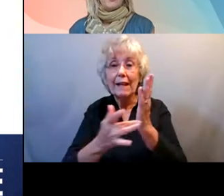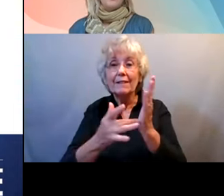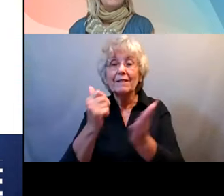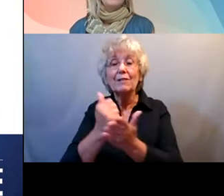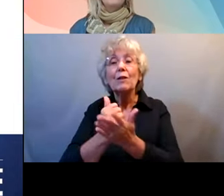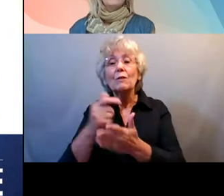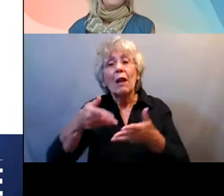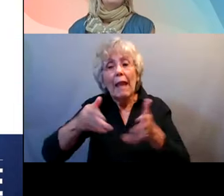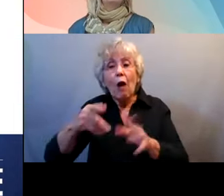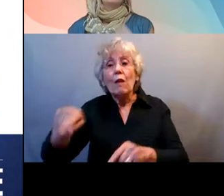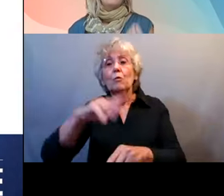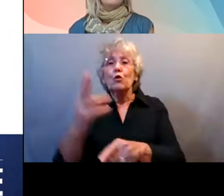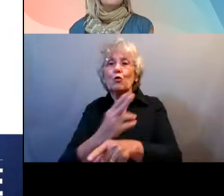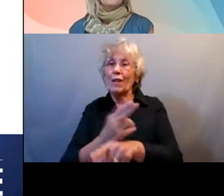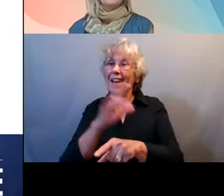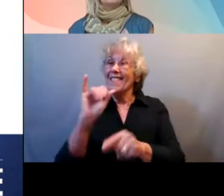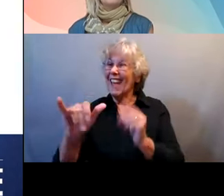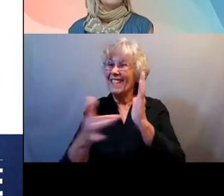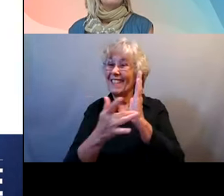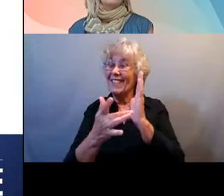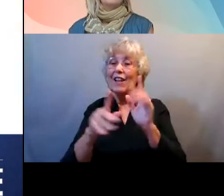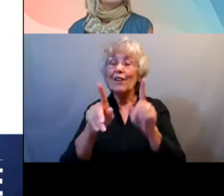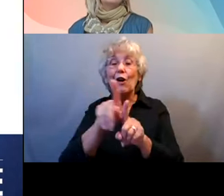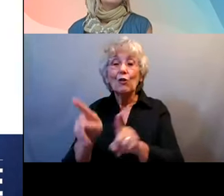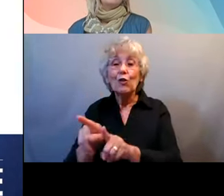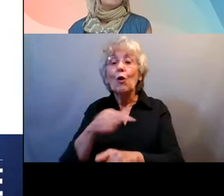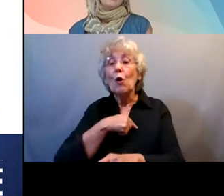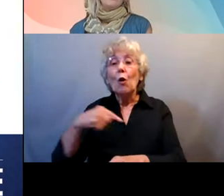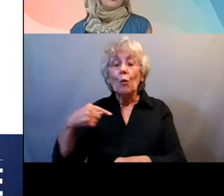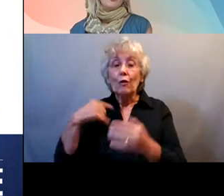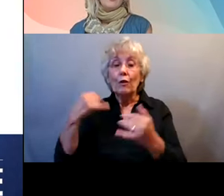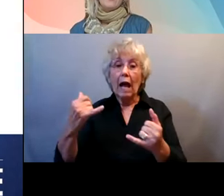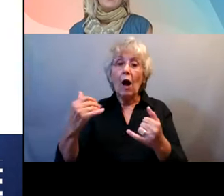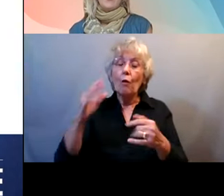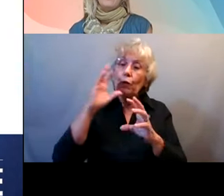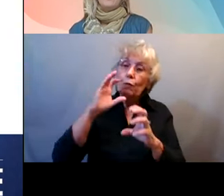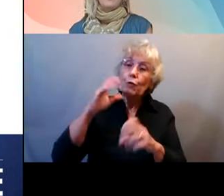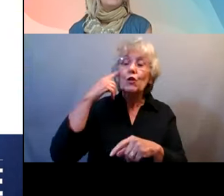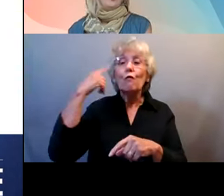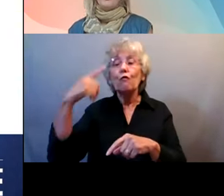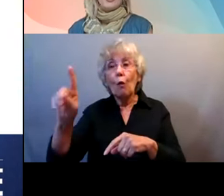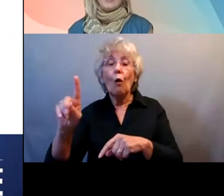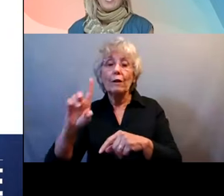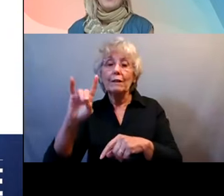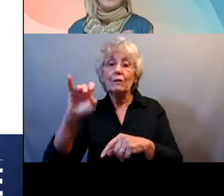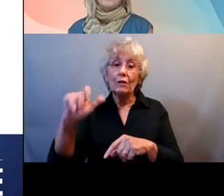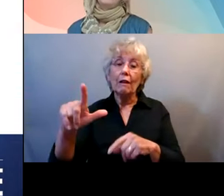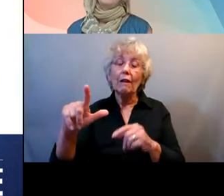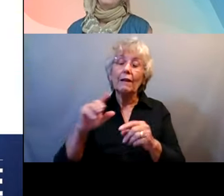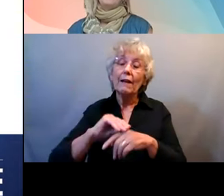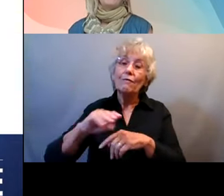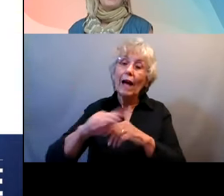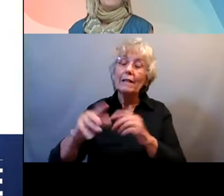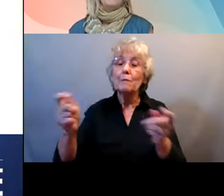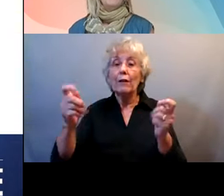that technology. And we're also recruiting for a digital divide manager at CDA. So appreciate any assistance in